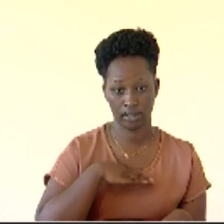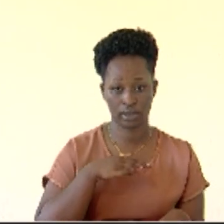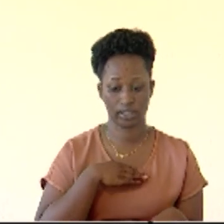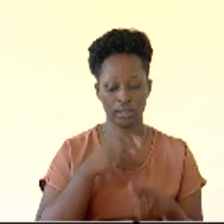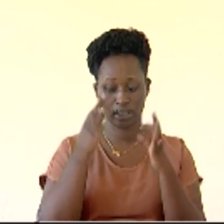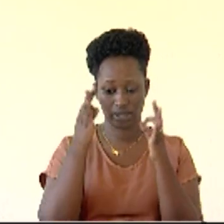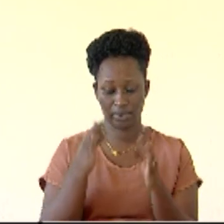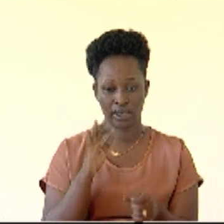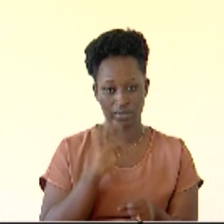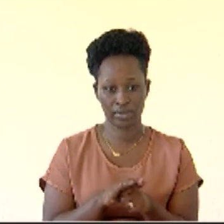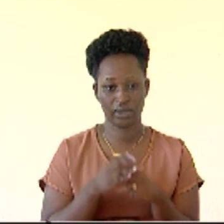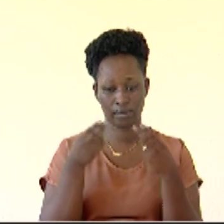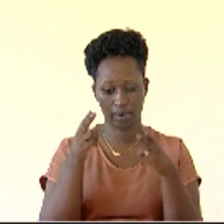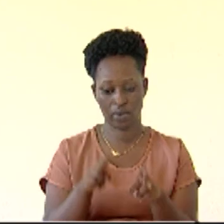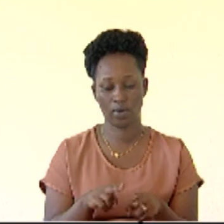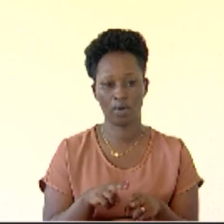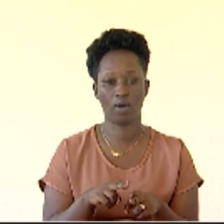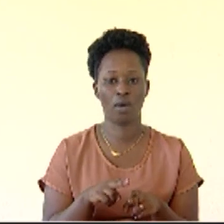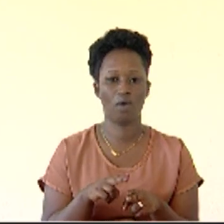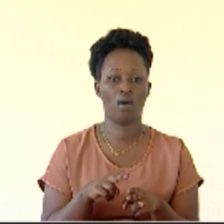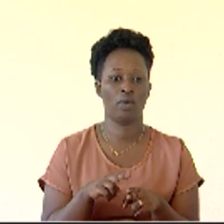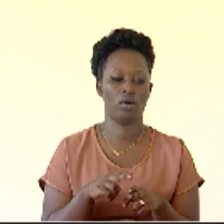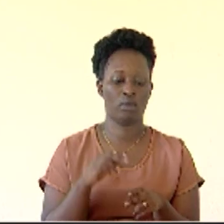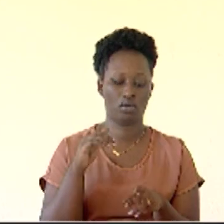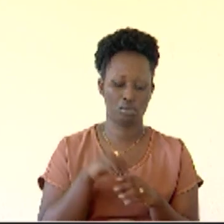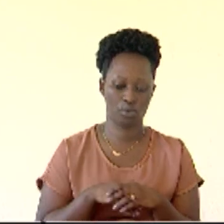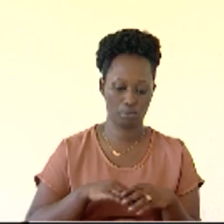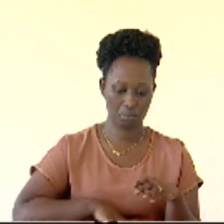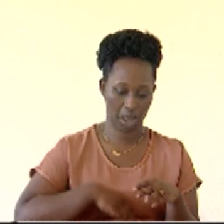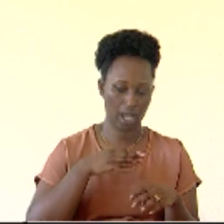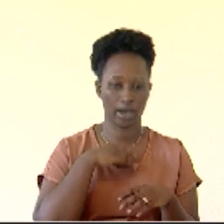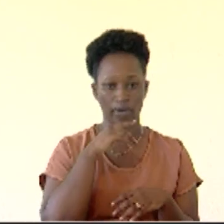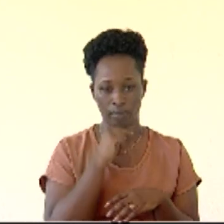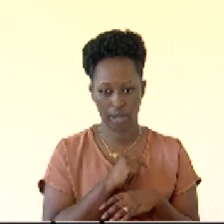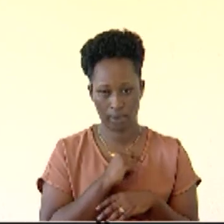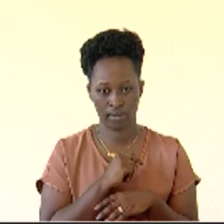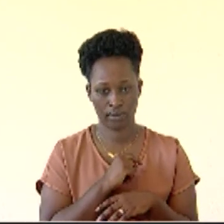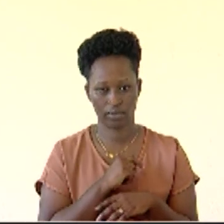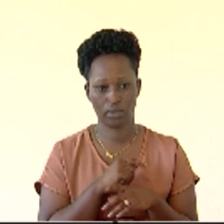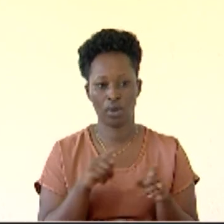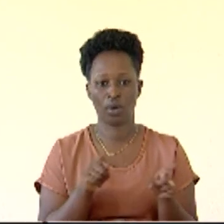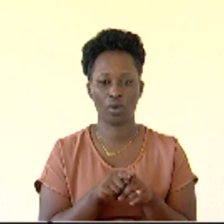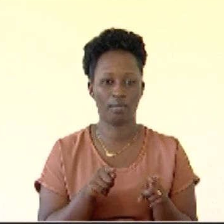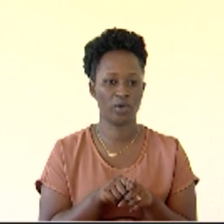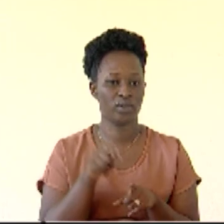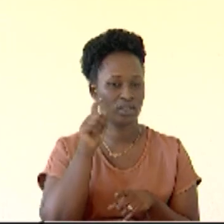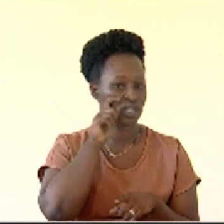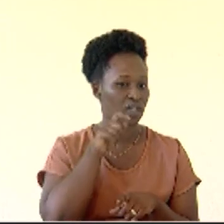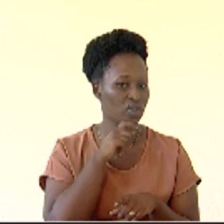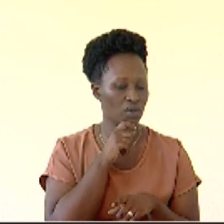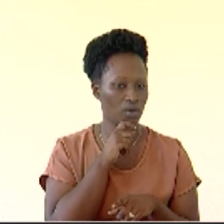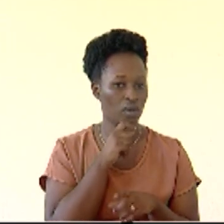aging. Aging in male, the most common sexual dysfunction is to